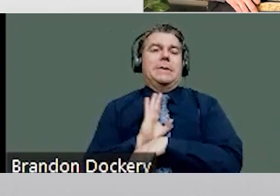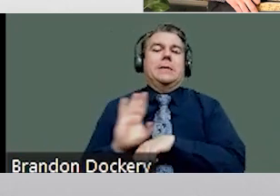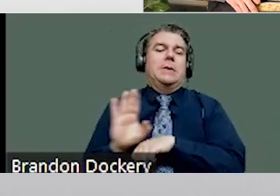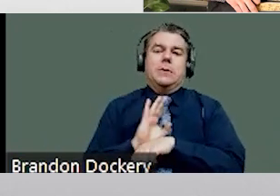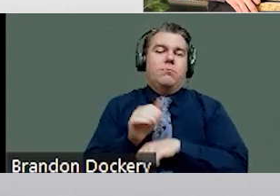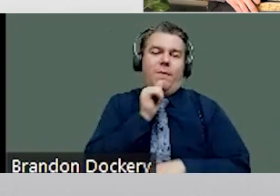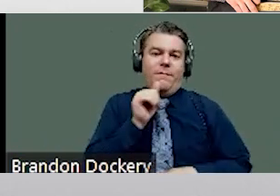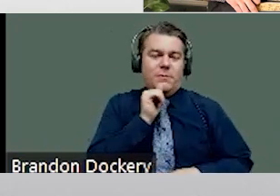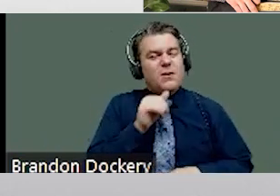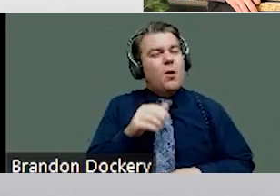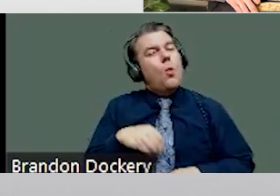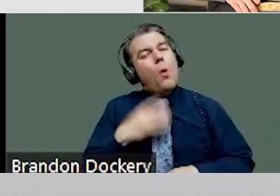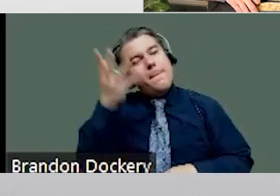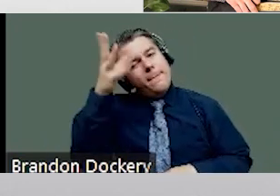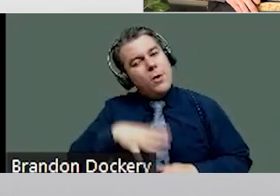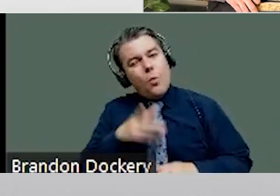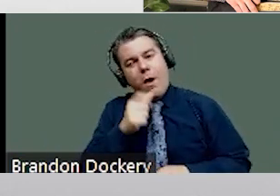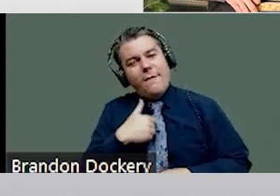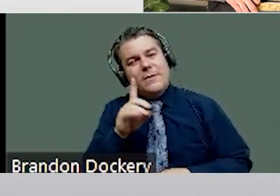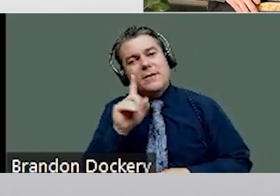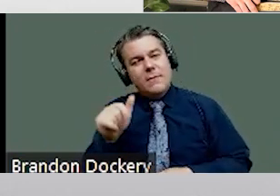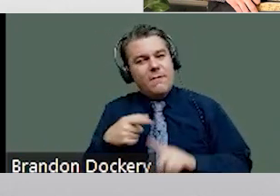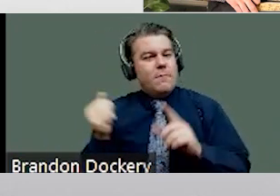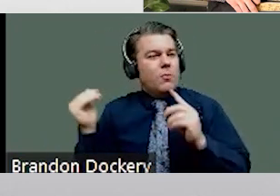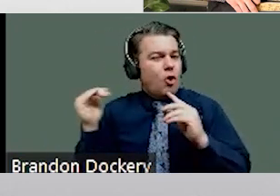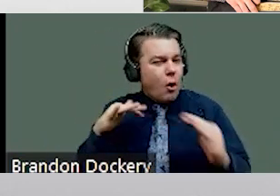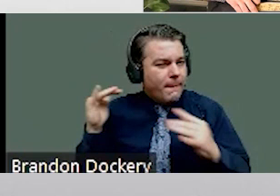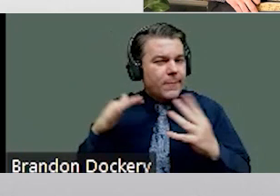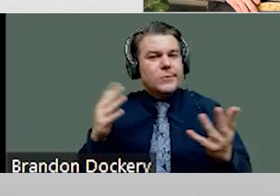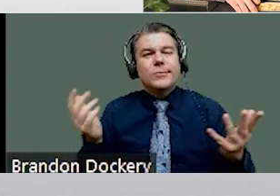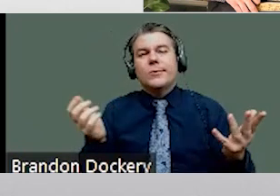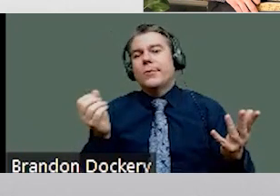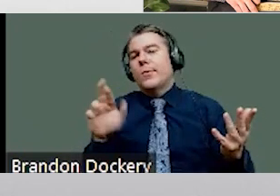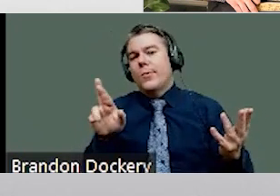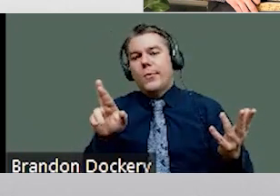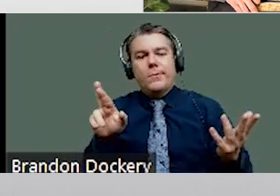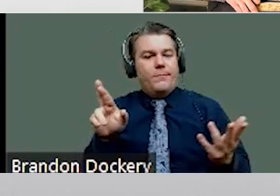for, again, white men with disabilities from combat or,